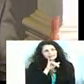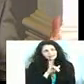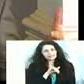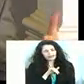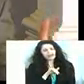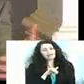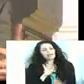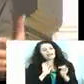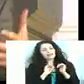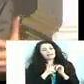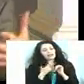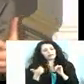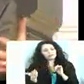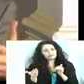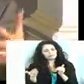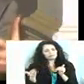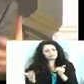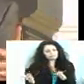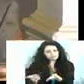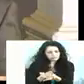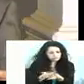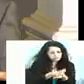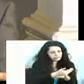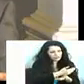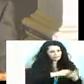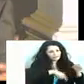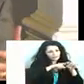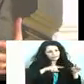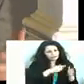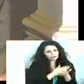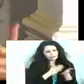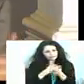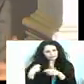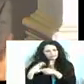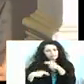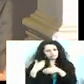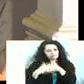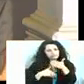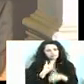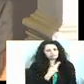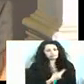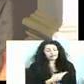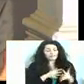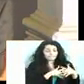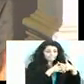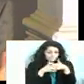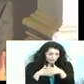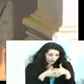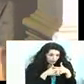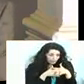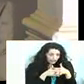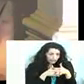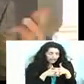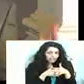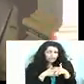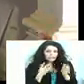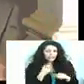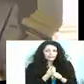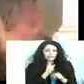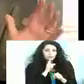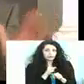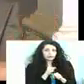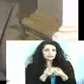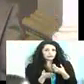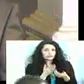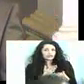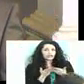he brought together all of the pieces of America and made them real for us. So regardless of our